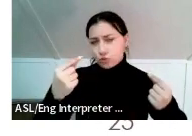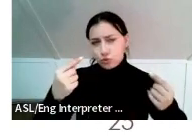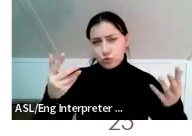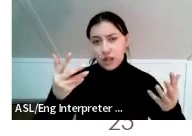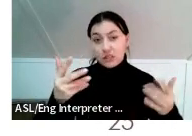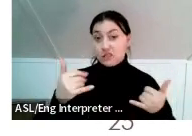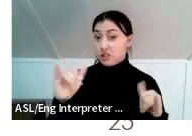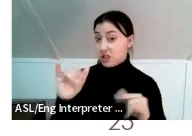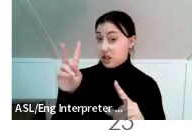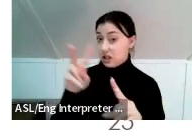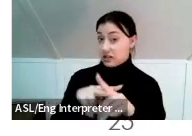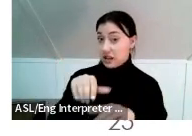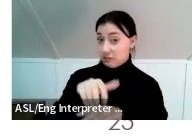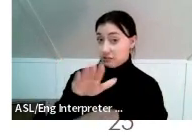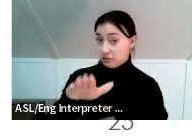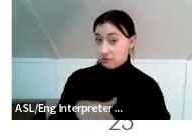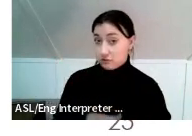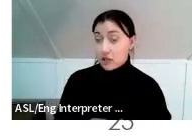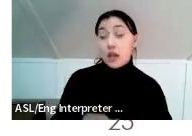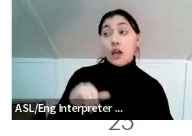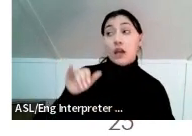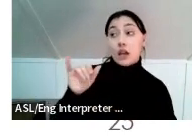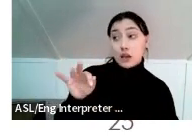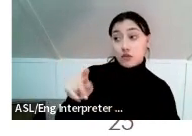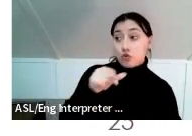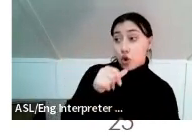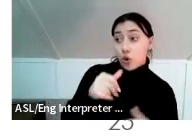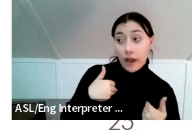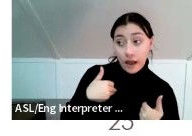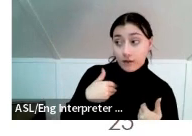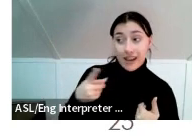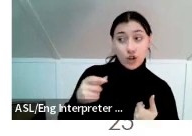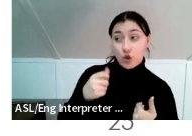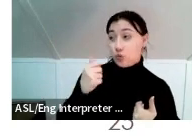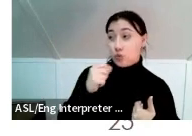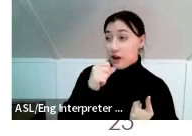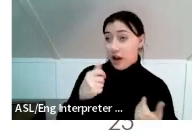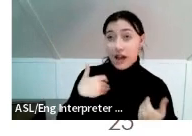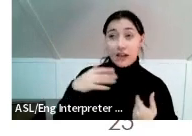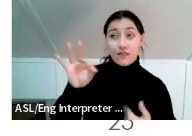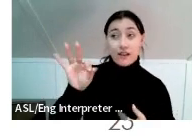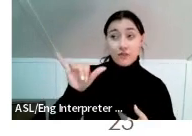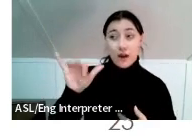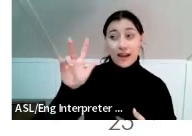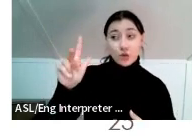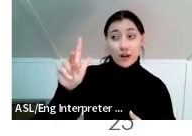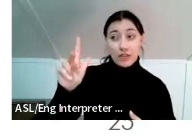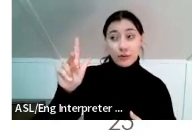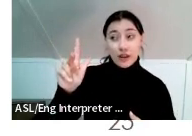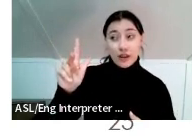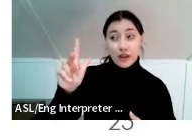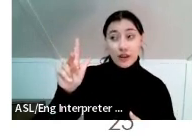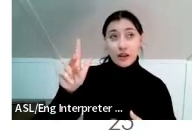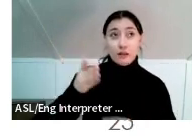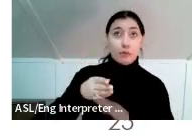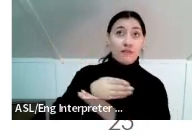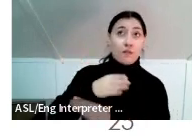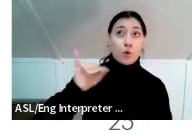apply? If you don't have and you're not going to have your FY23 by the